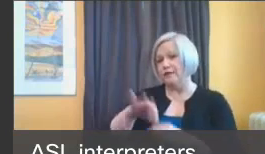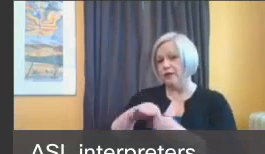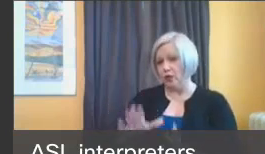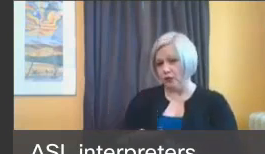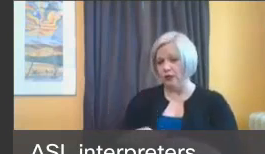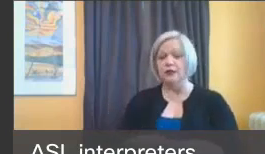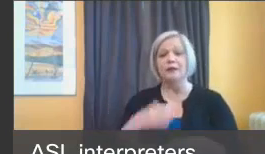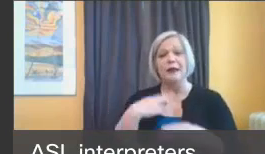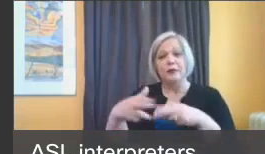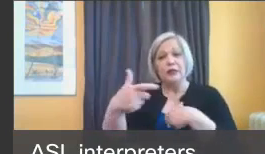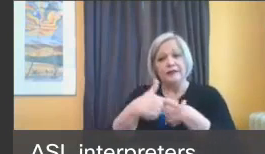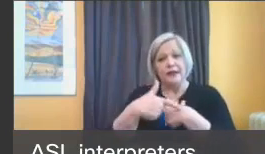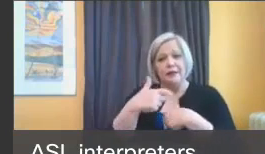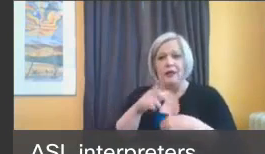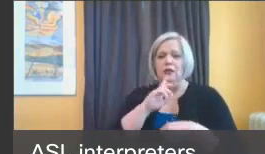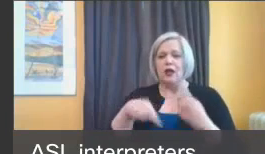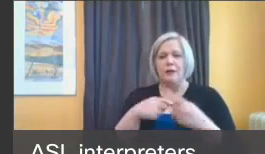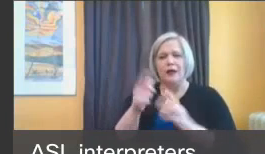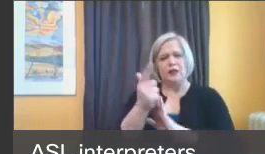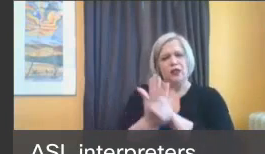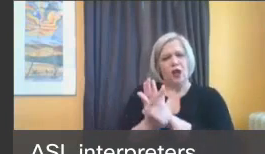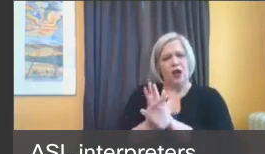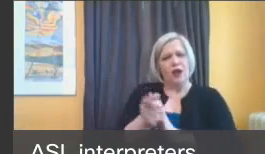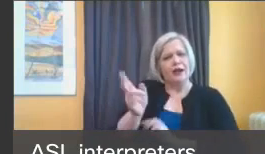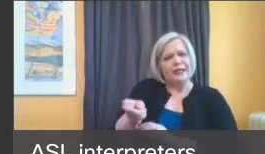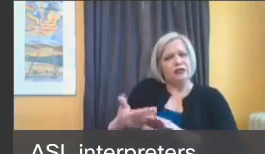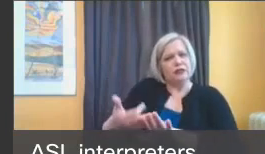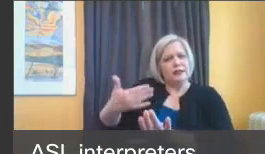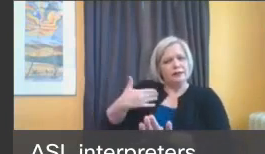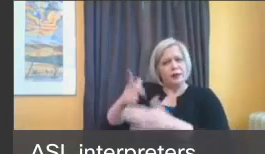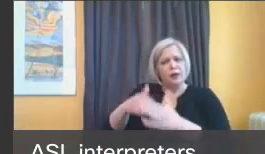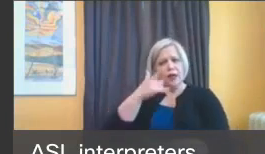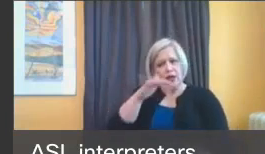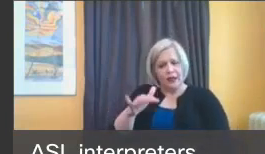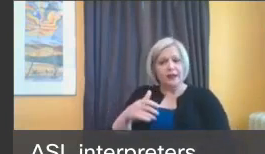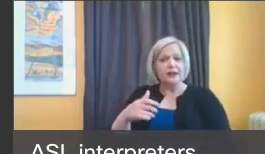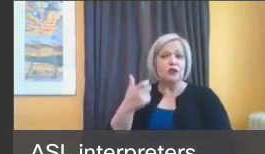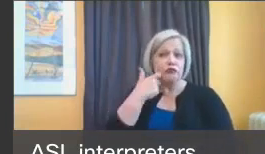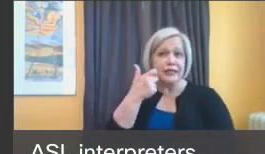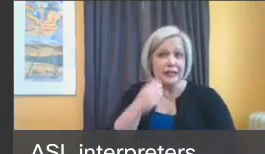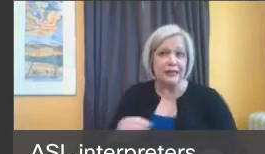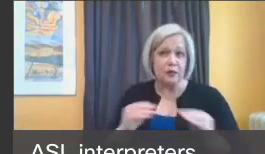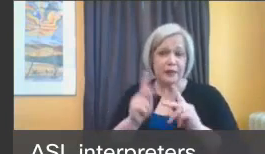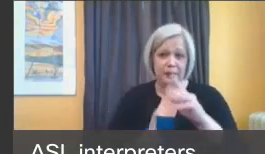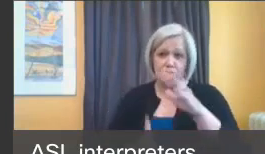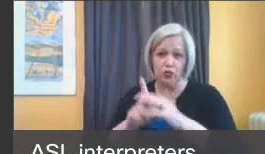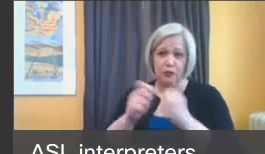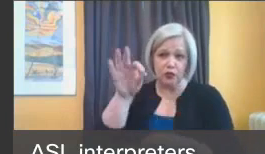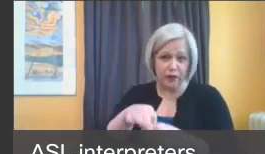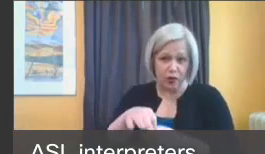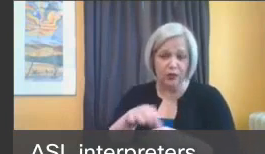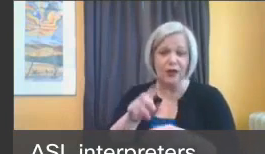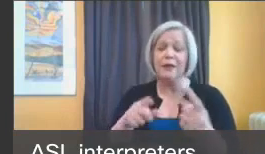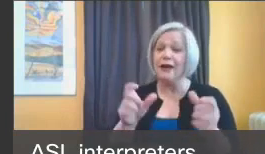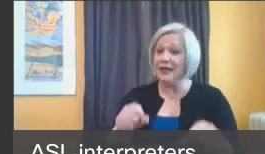brief time to put the law in historical context. Despite historic turnout in recent elections, the process of casting a ballot has been more difficult